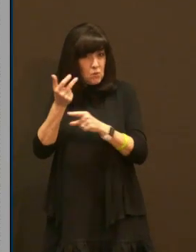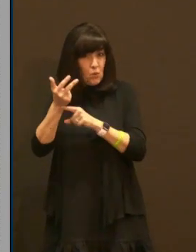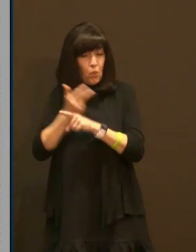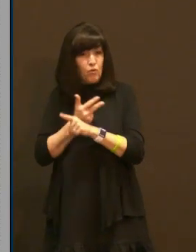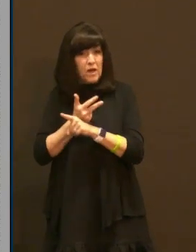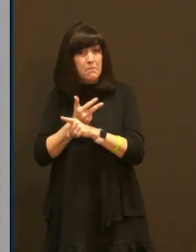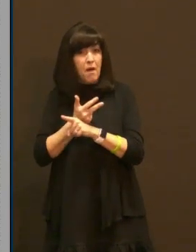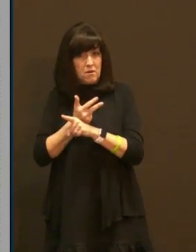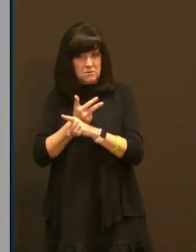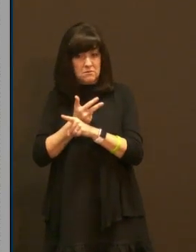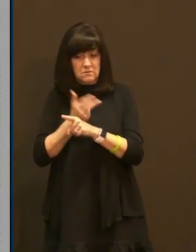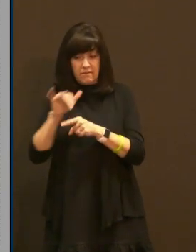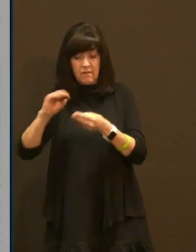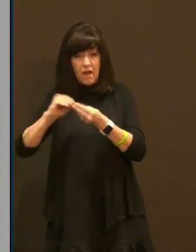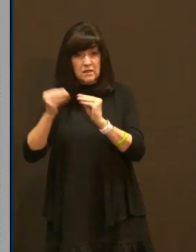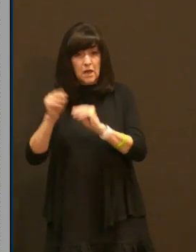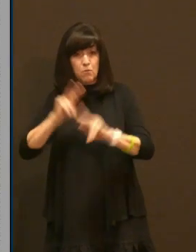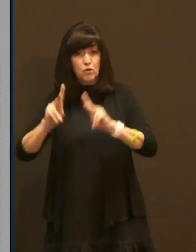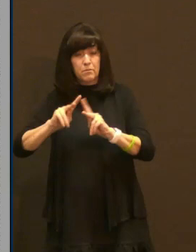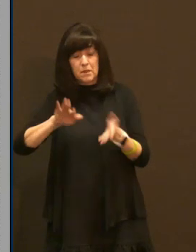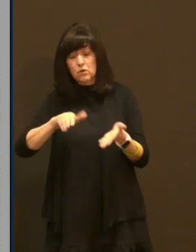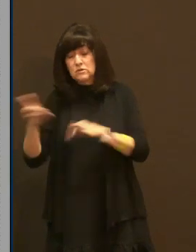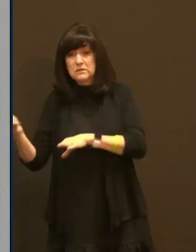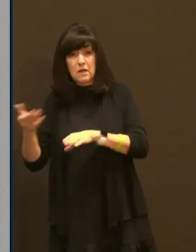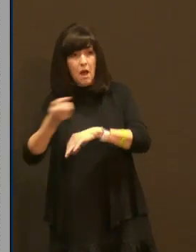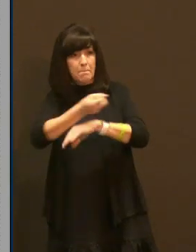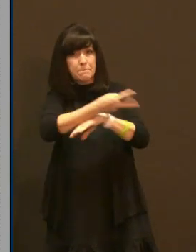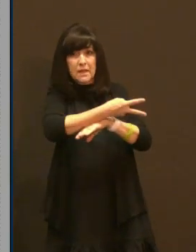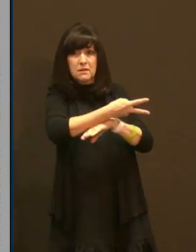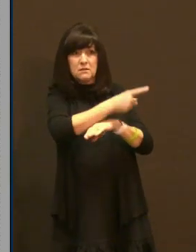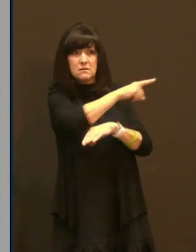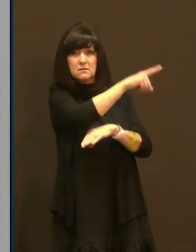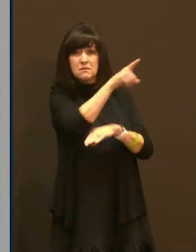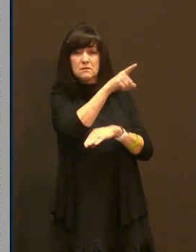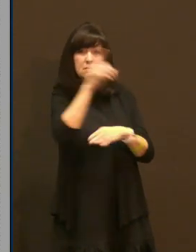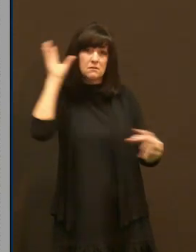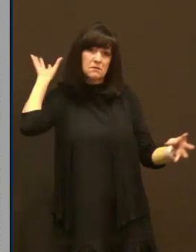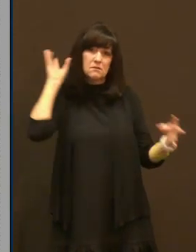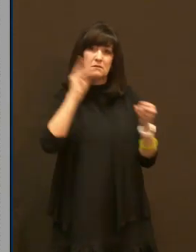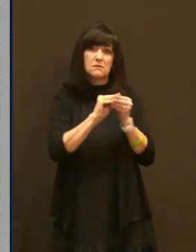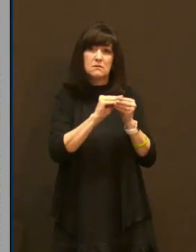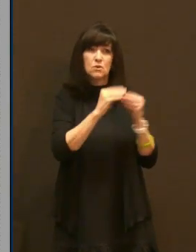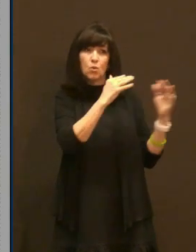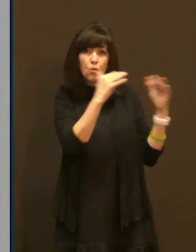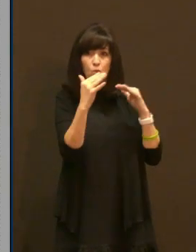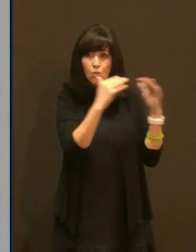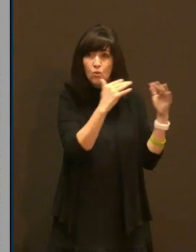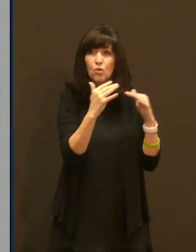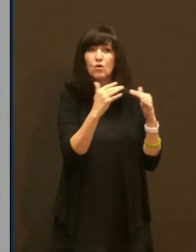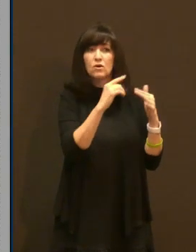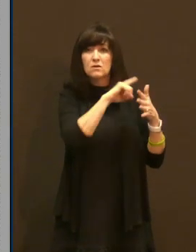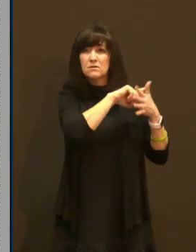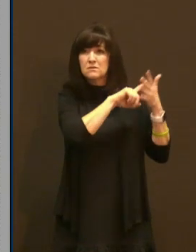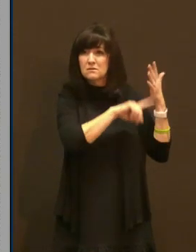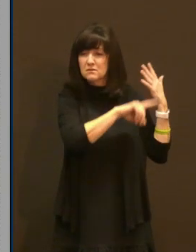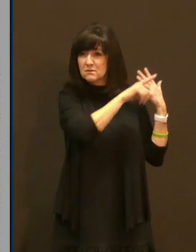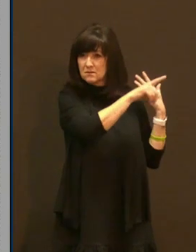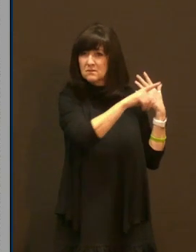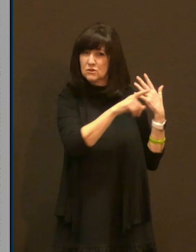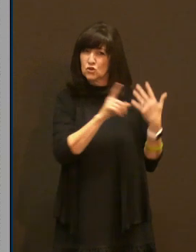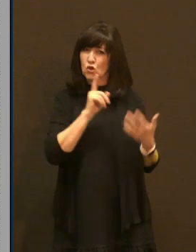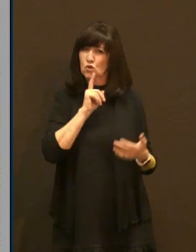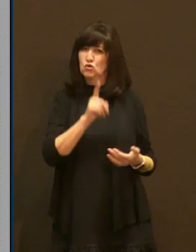those two conflicts combined. And on a Memorial Day where you're really in a solemn